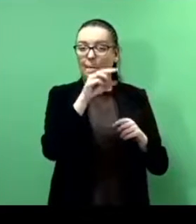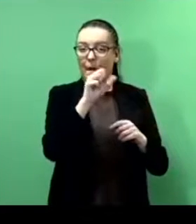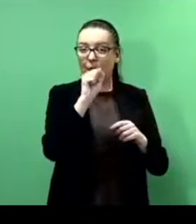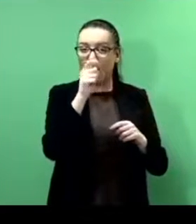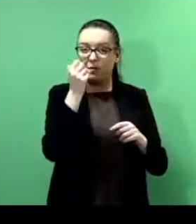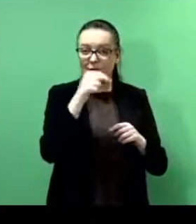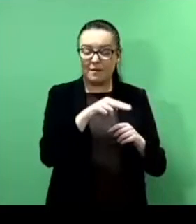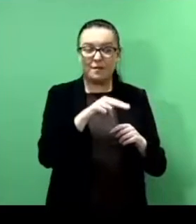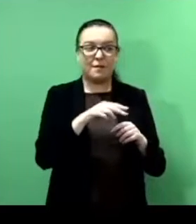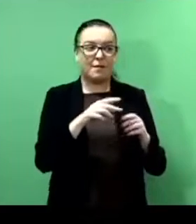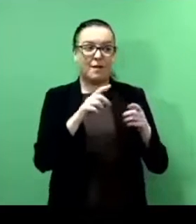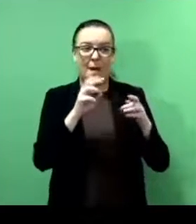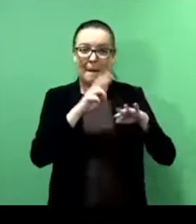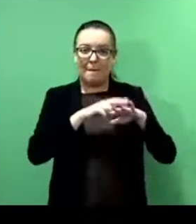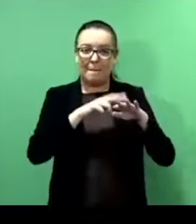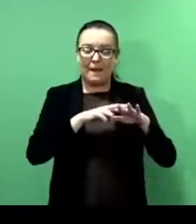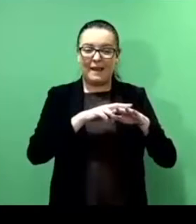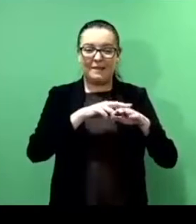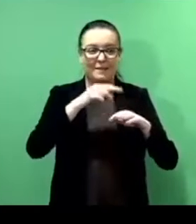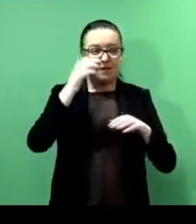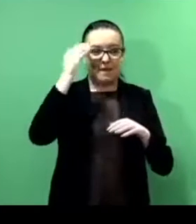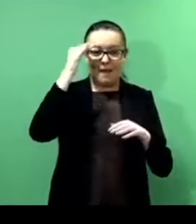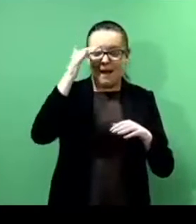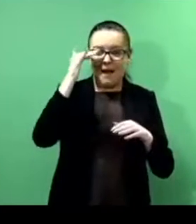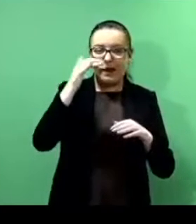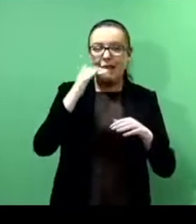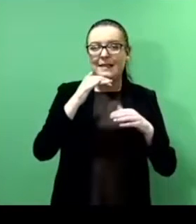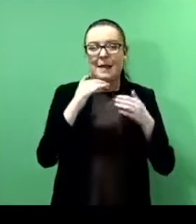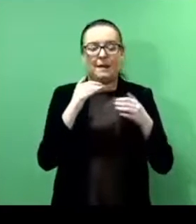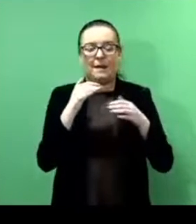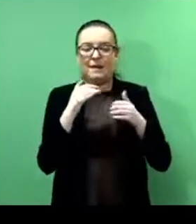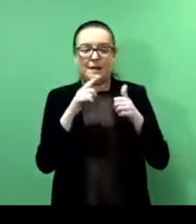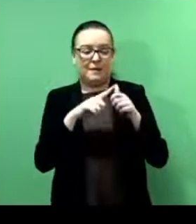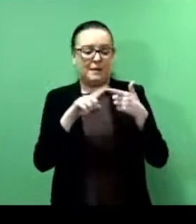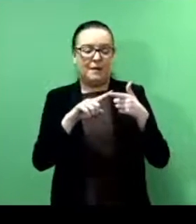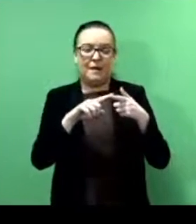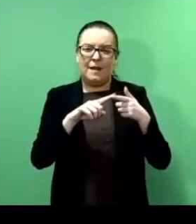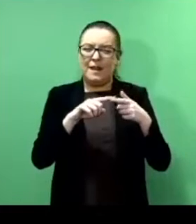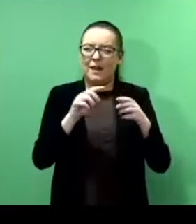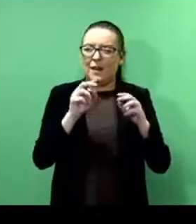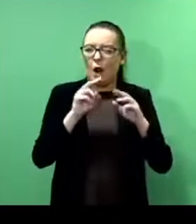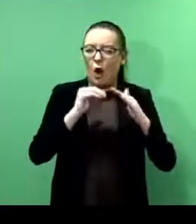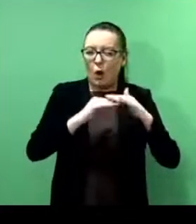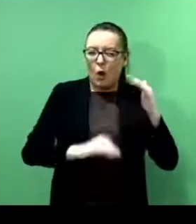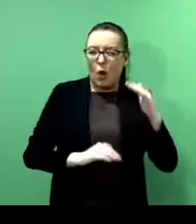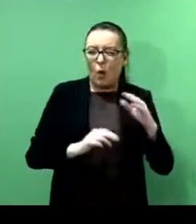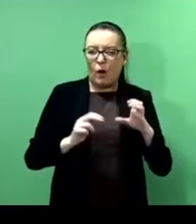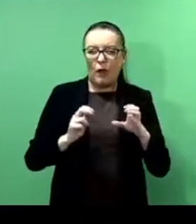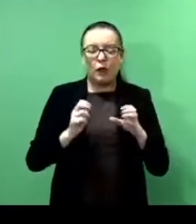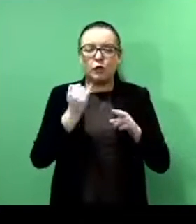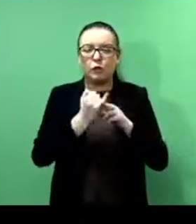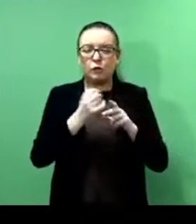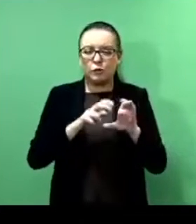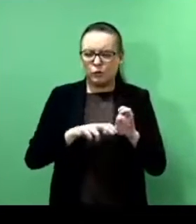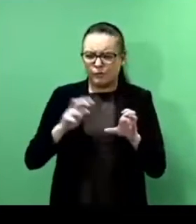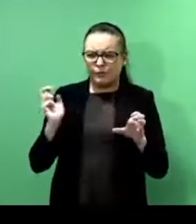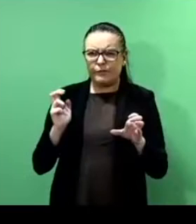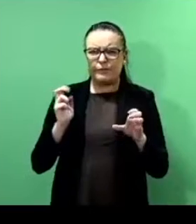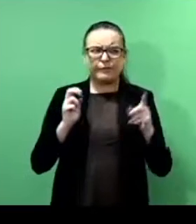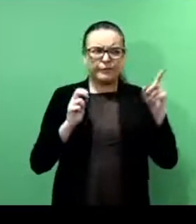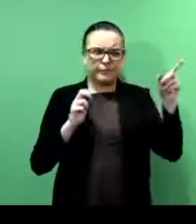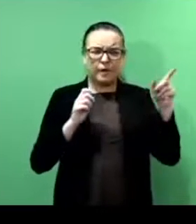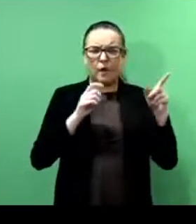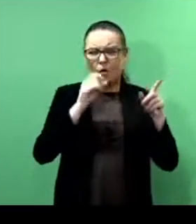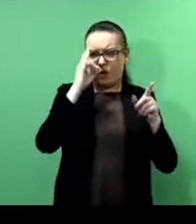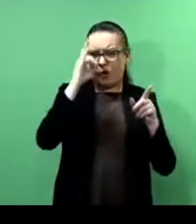performance, it's higher attendance rates, lower high school dropouts, decreased chronic absenteeism. So they've proved concept in Boston, and hopefully